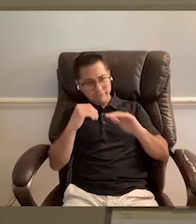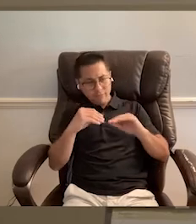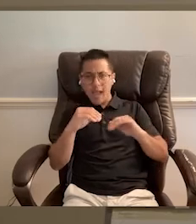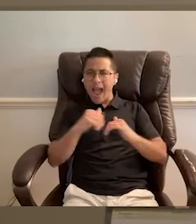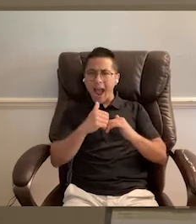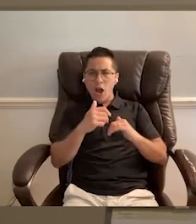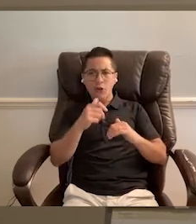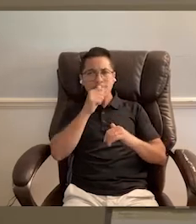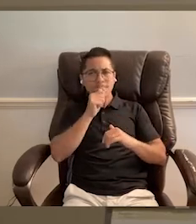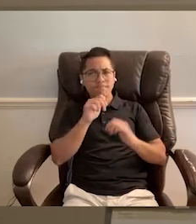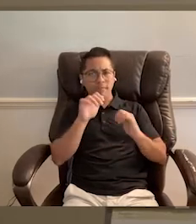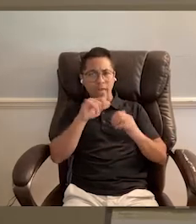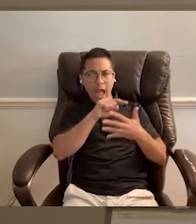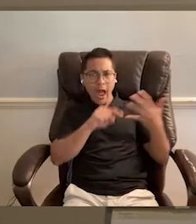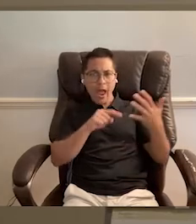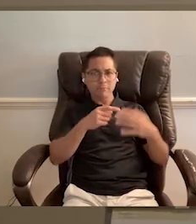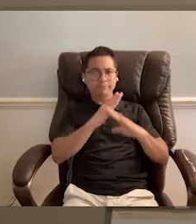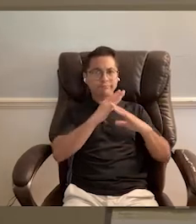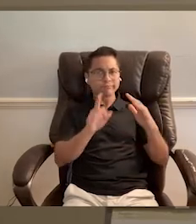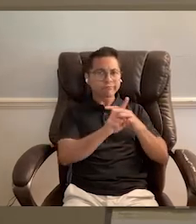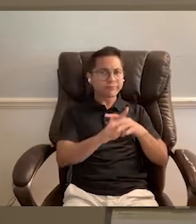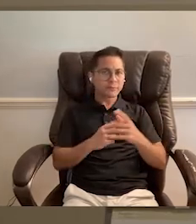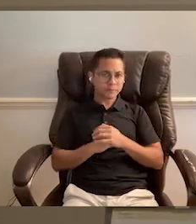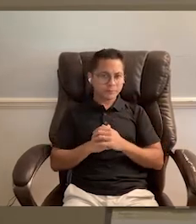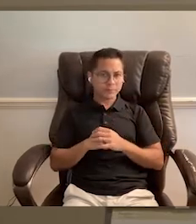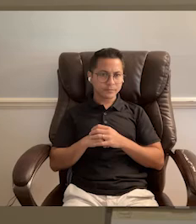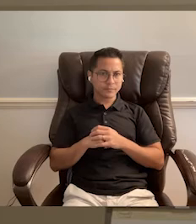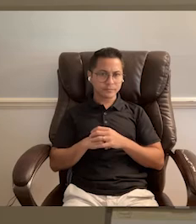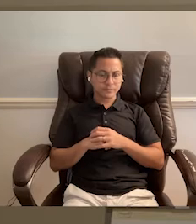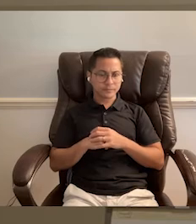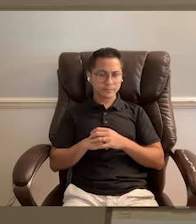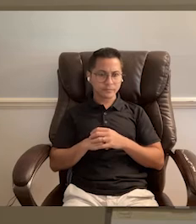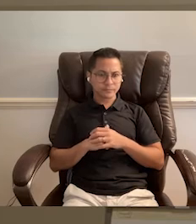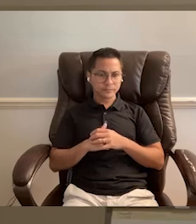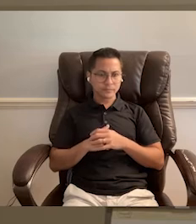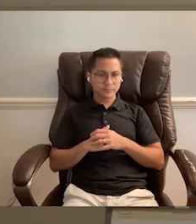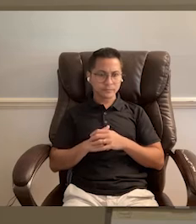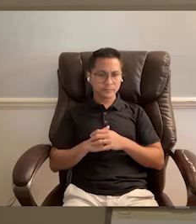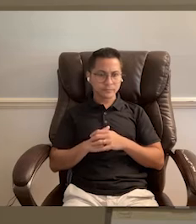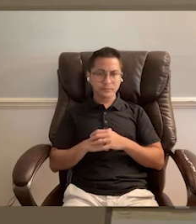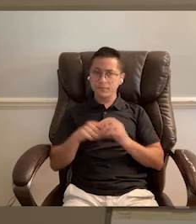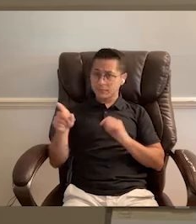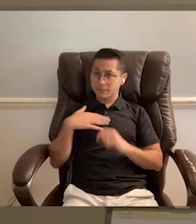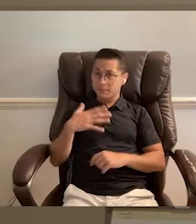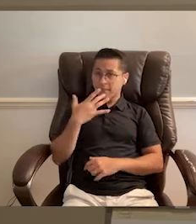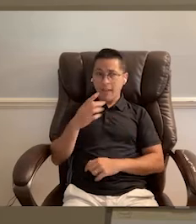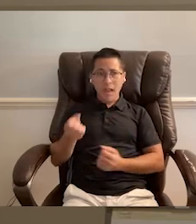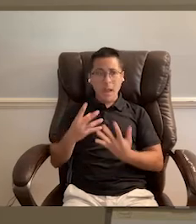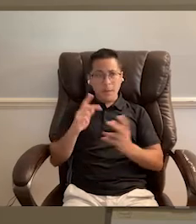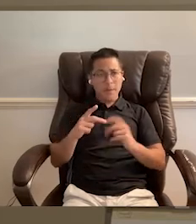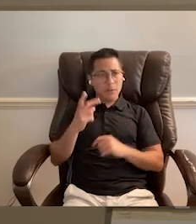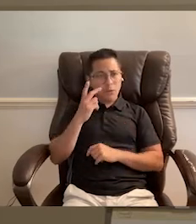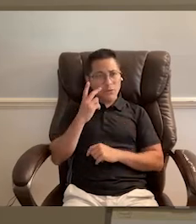different tasks. And then if they have a job somewhere, they can be working from home, and they can be trained on this virtually, and then once they are trained enough, then they